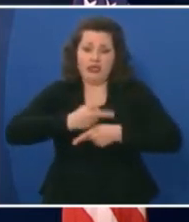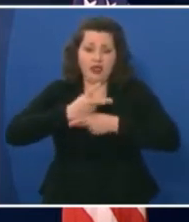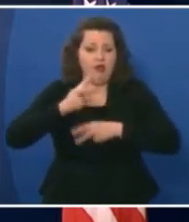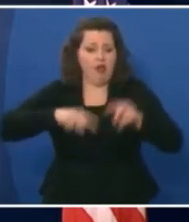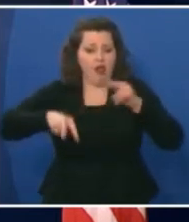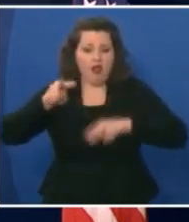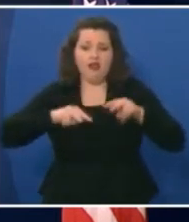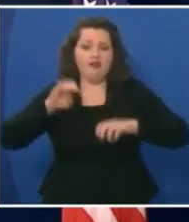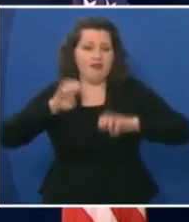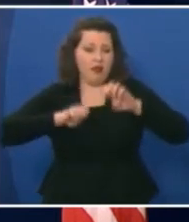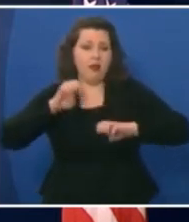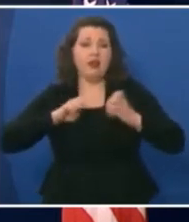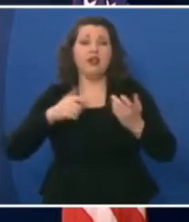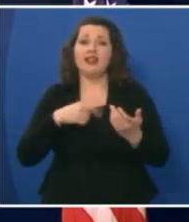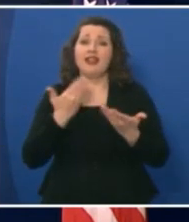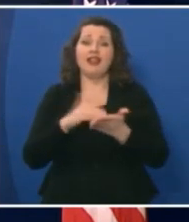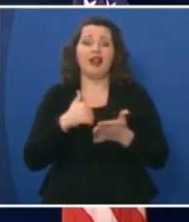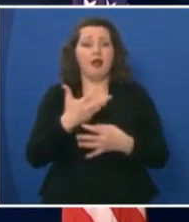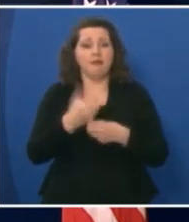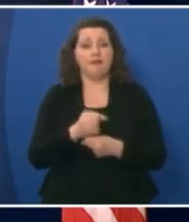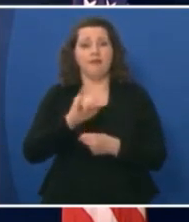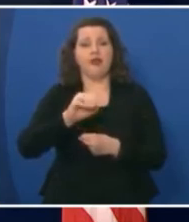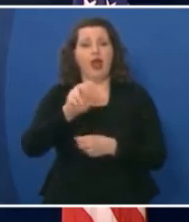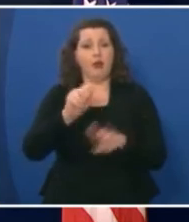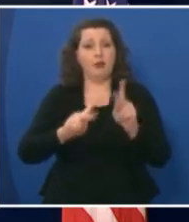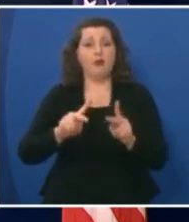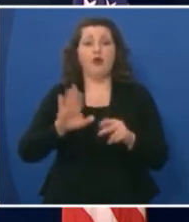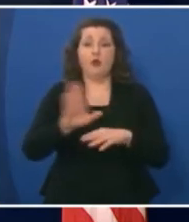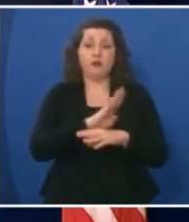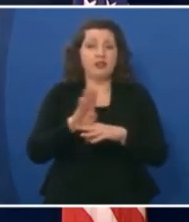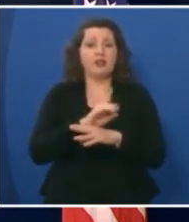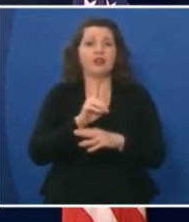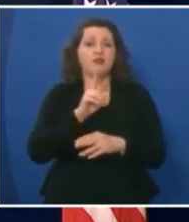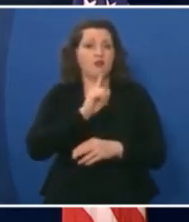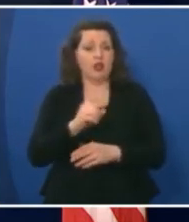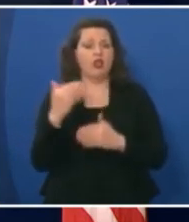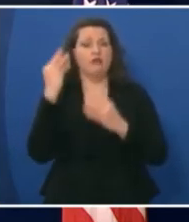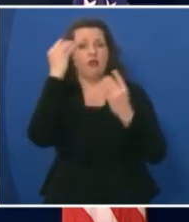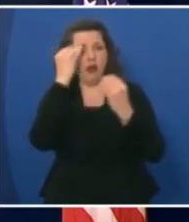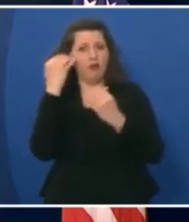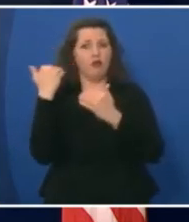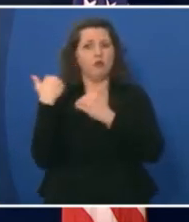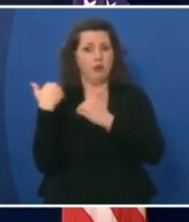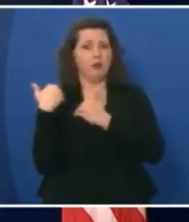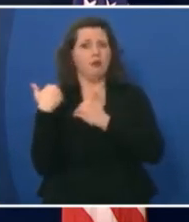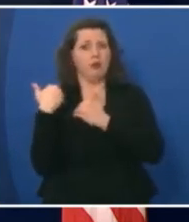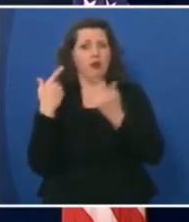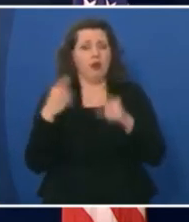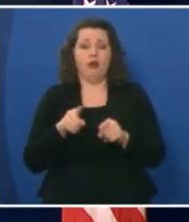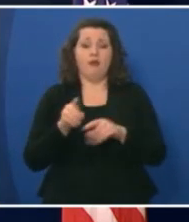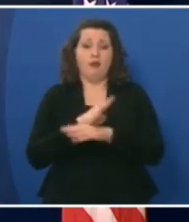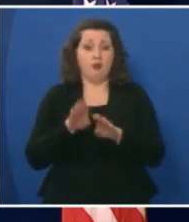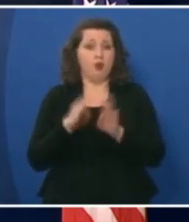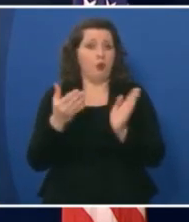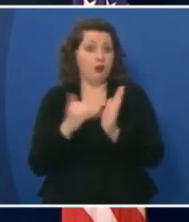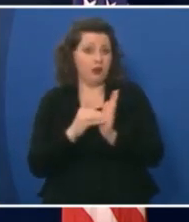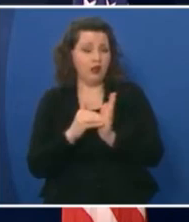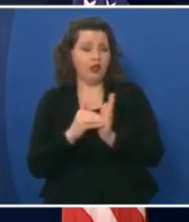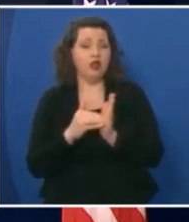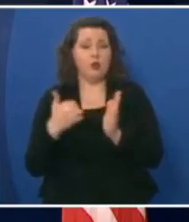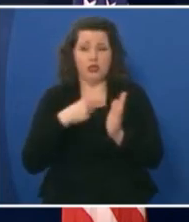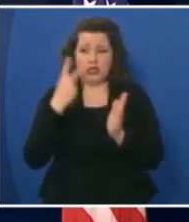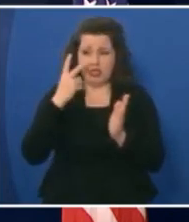have confidence in Iowans and our businesses. They are being very thoughtful and responsible when they bring their businesses back online. We're seeing it.